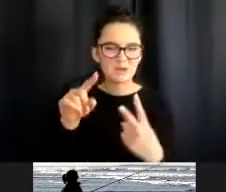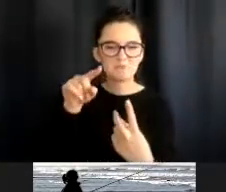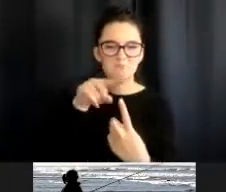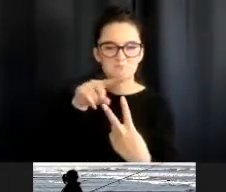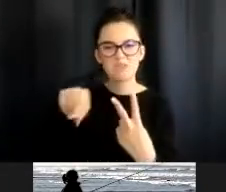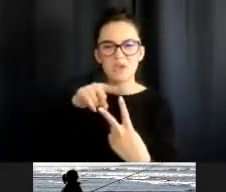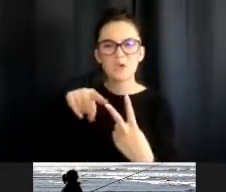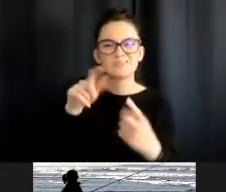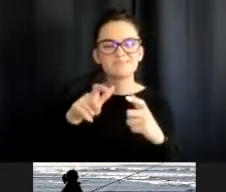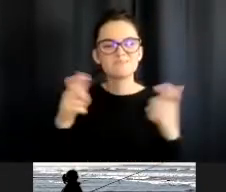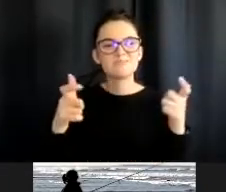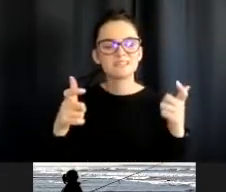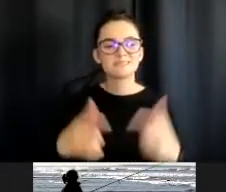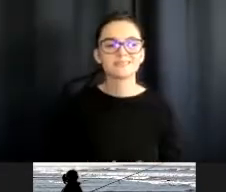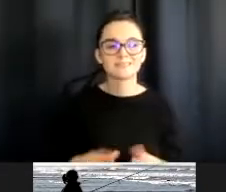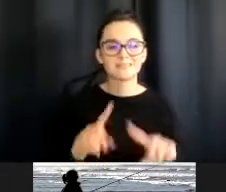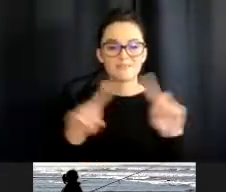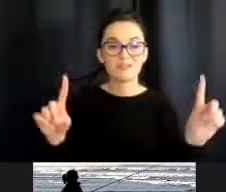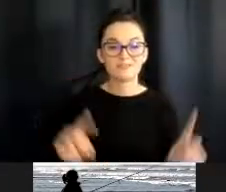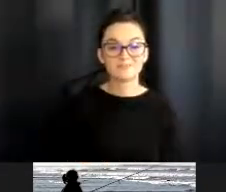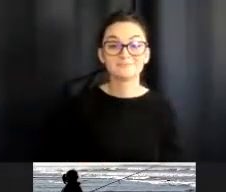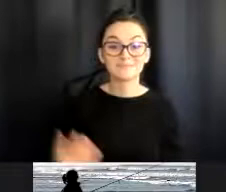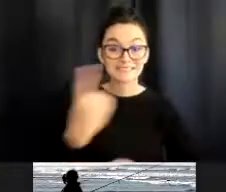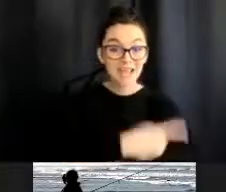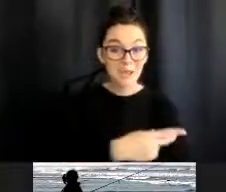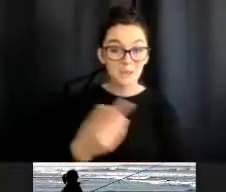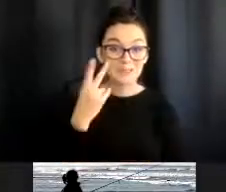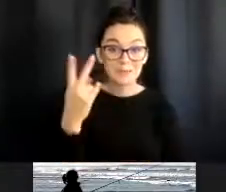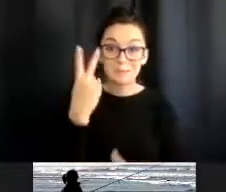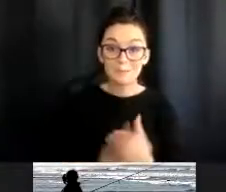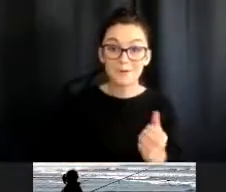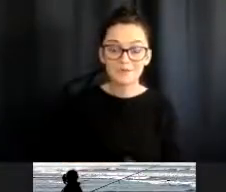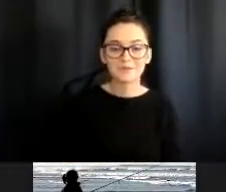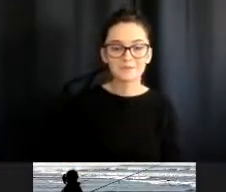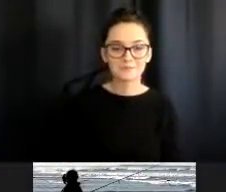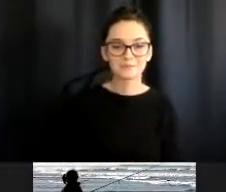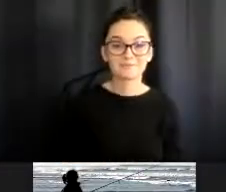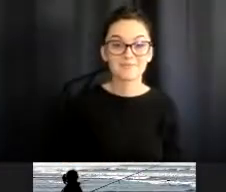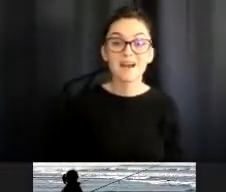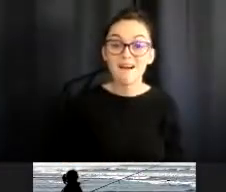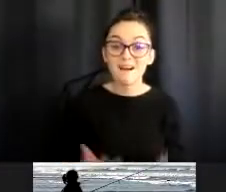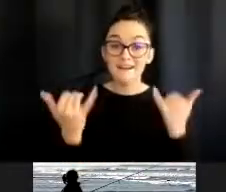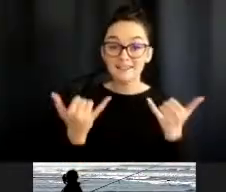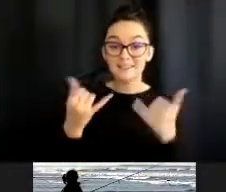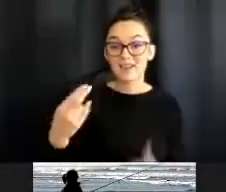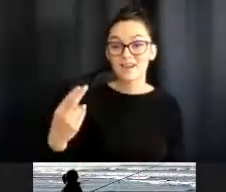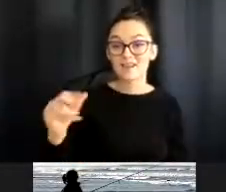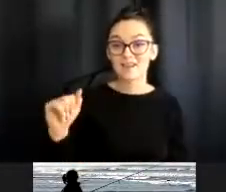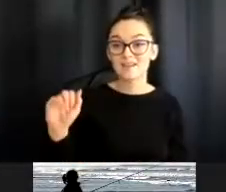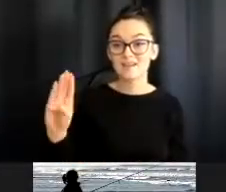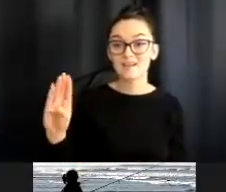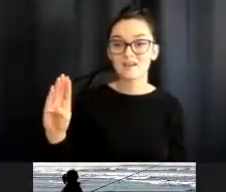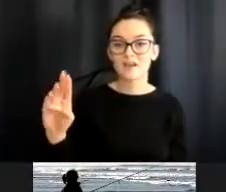see seals in just a little bit. Okay, we're coming up upon the harbor seals. I want you to look for